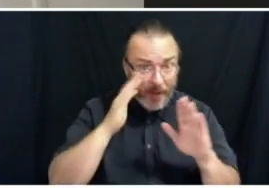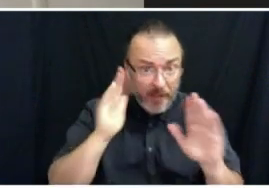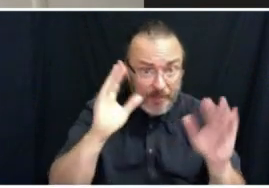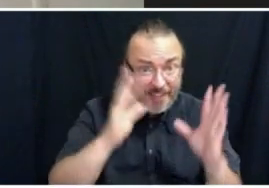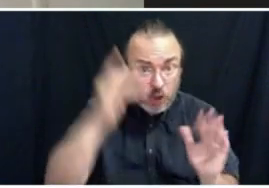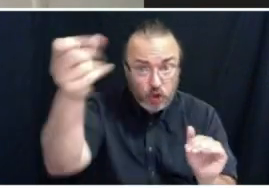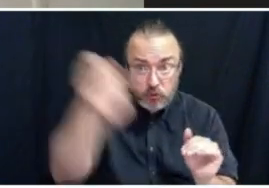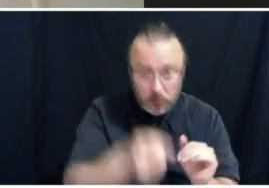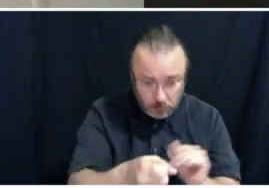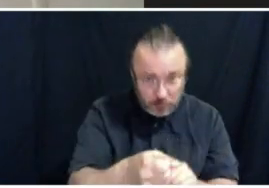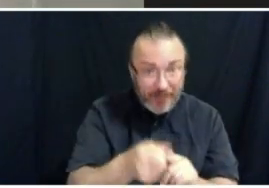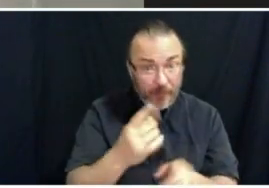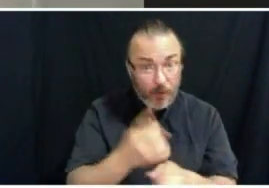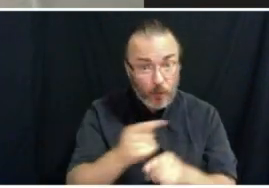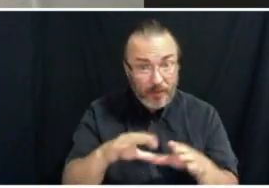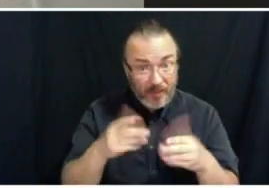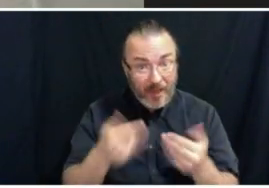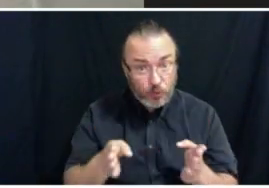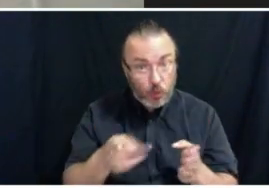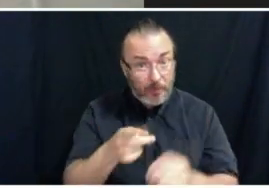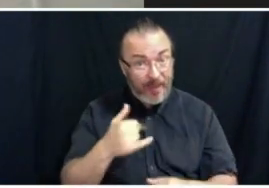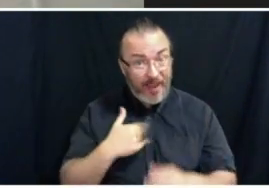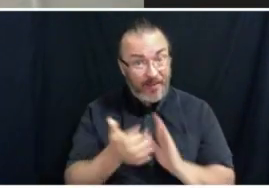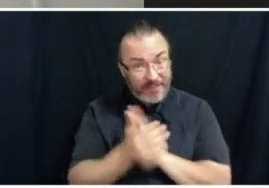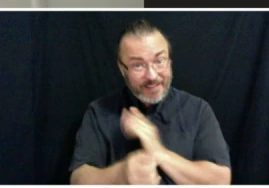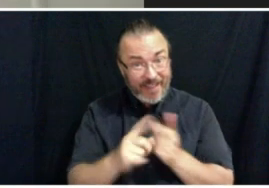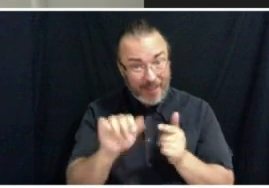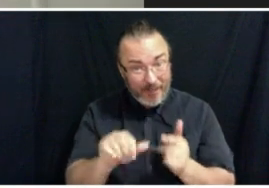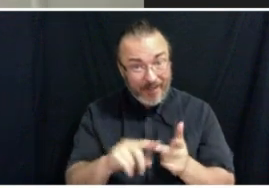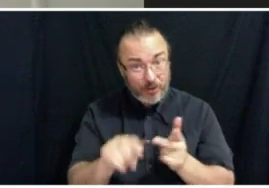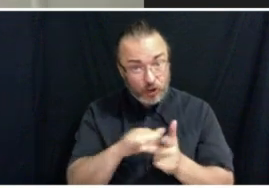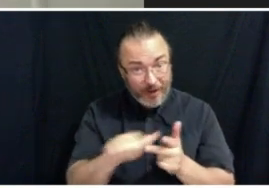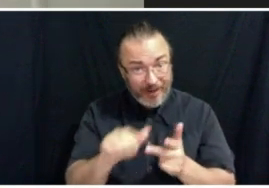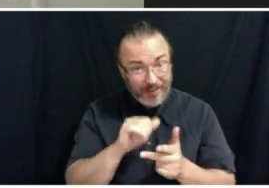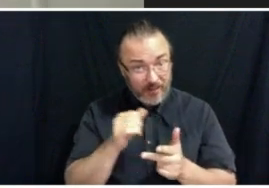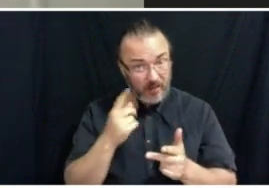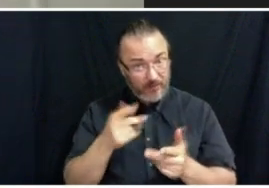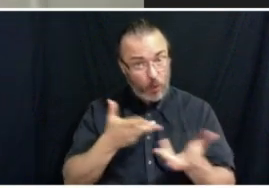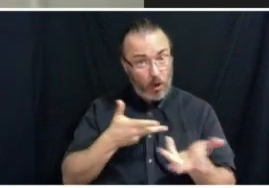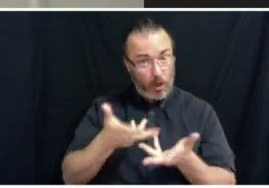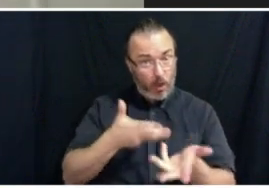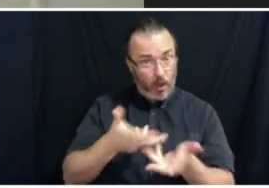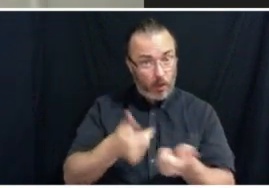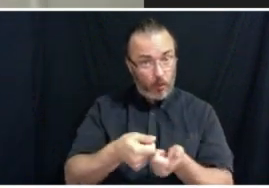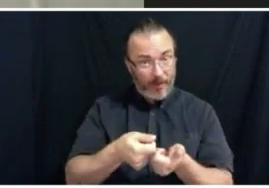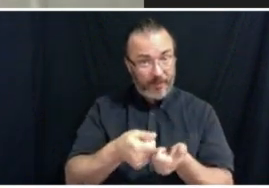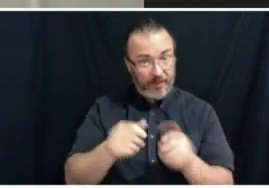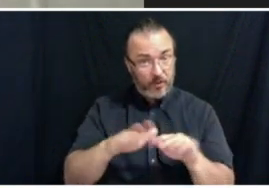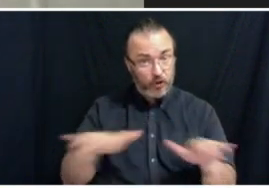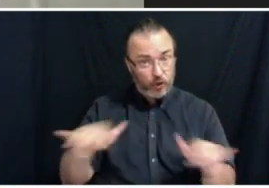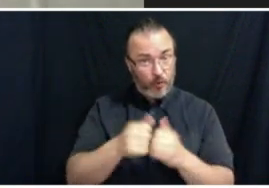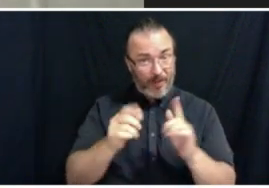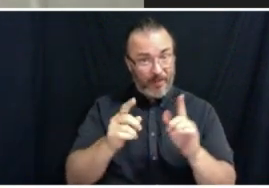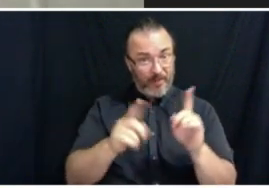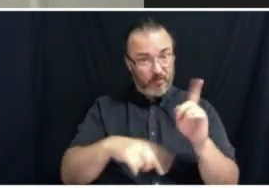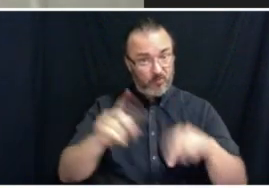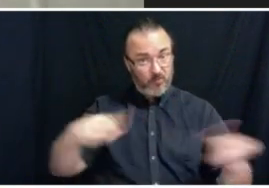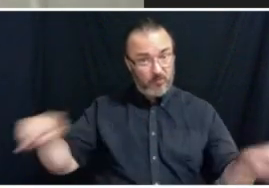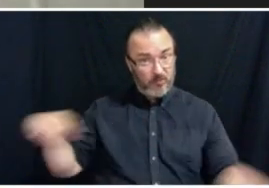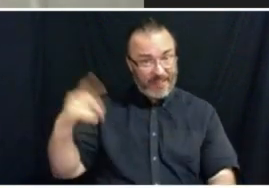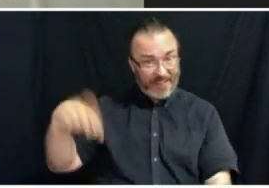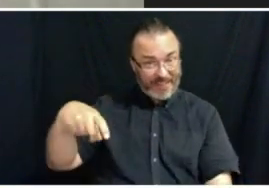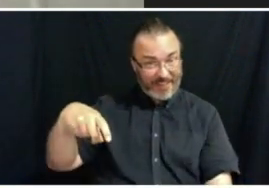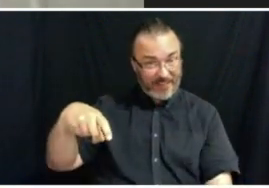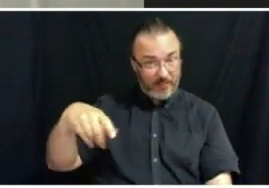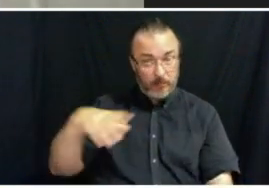classroom to have the skills, the abilities, the training in order to handle the children with different needs and different